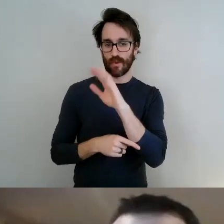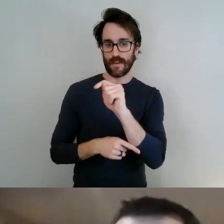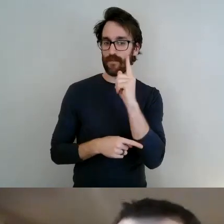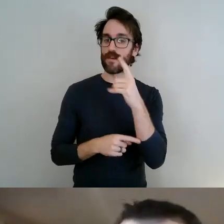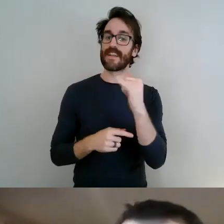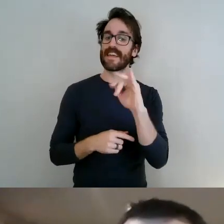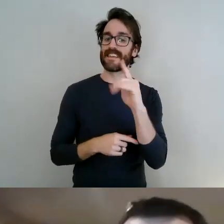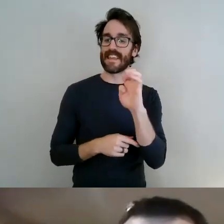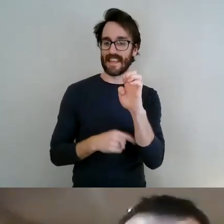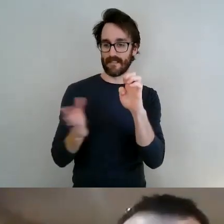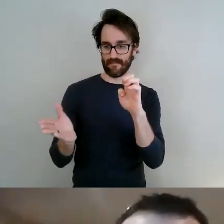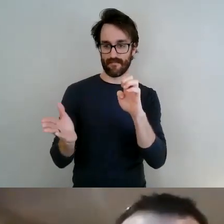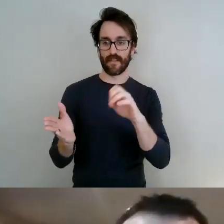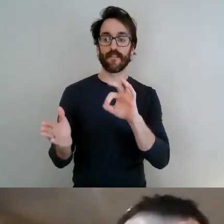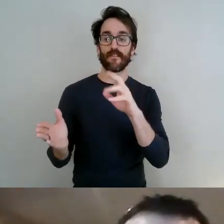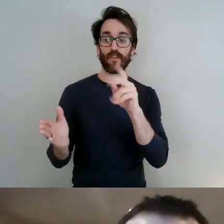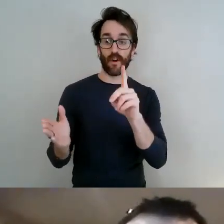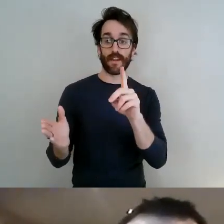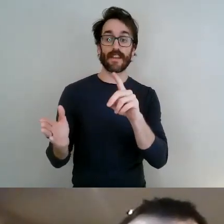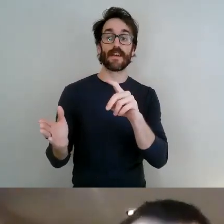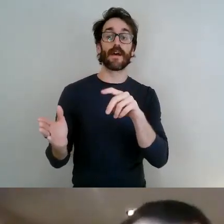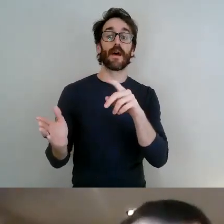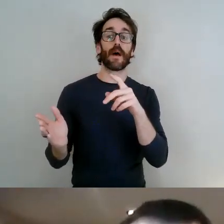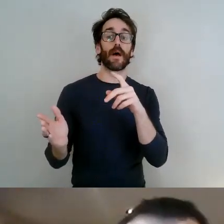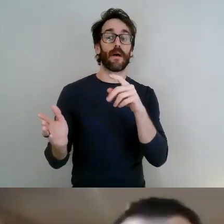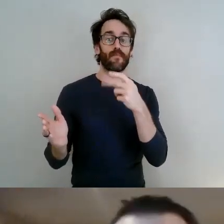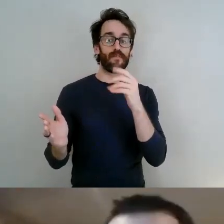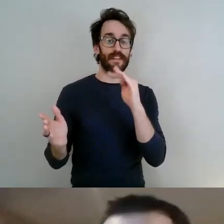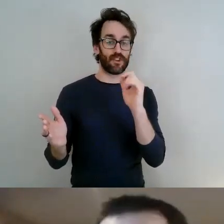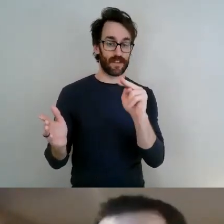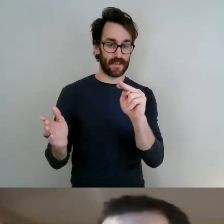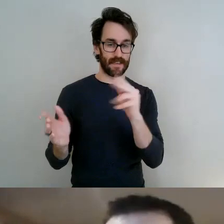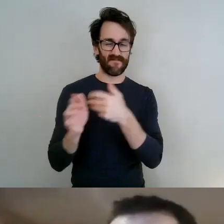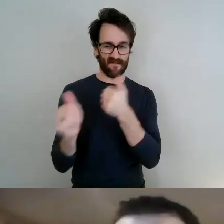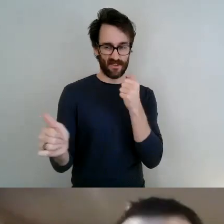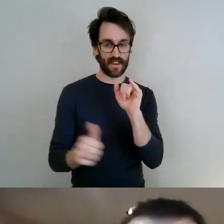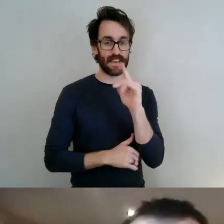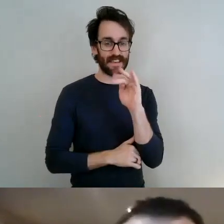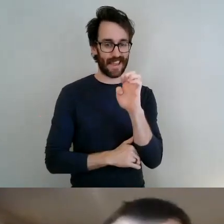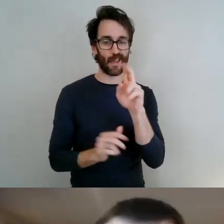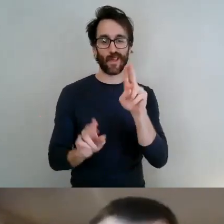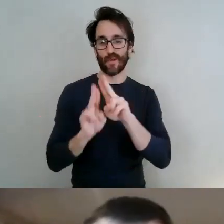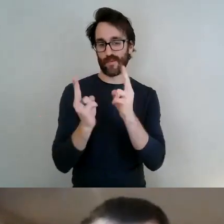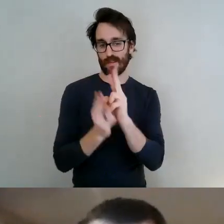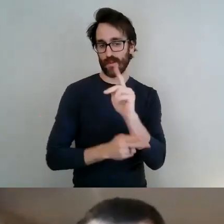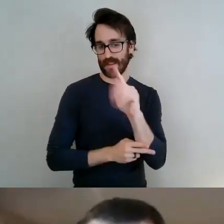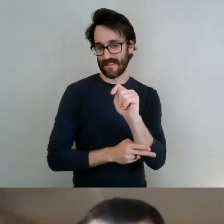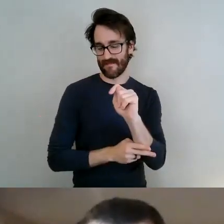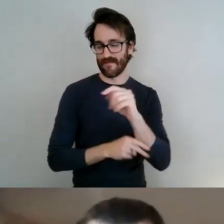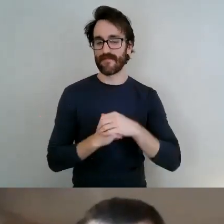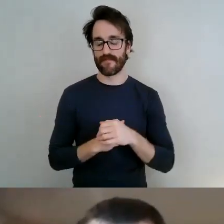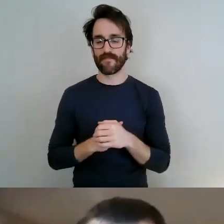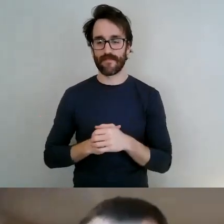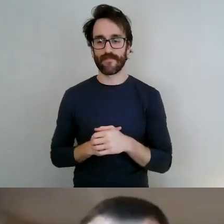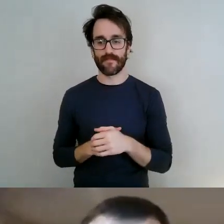and I'm an acting supervisor with the Fraud Prevention and Intake Unit. I'm going to go ahead and